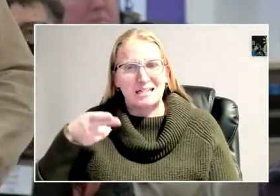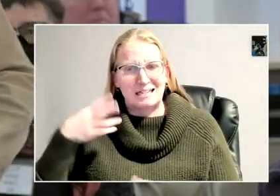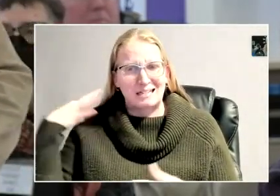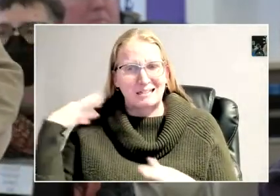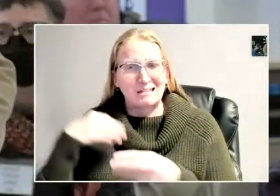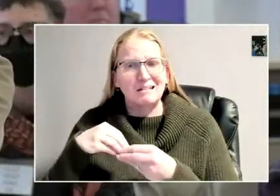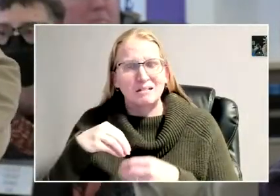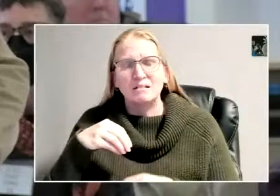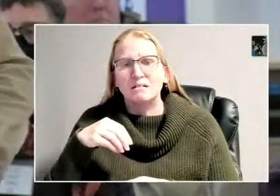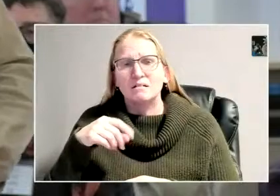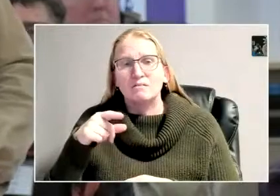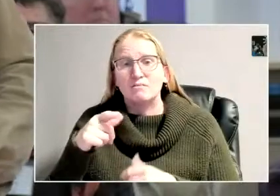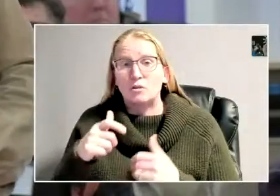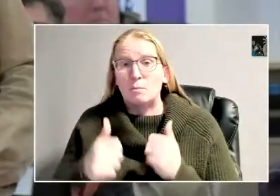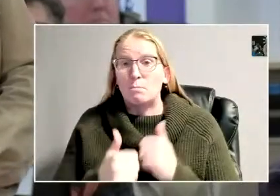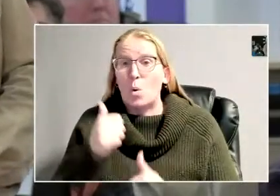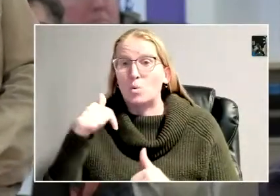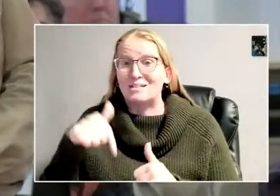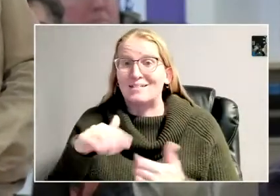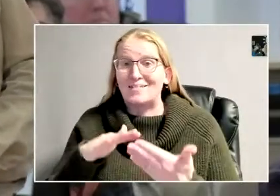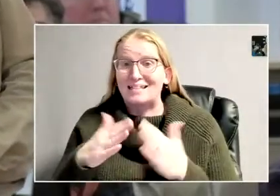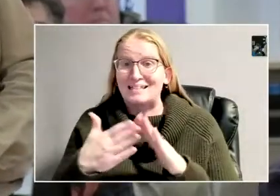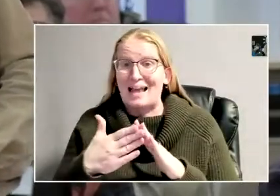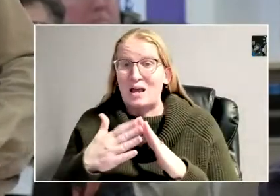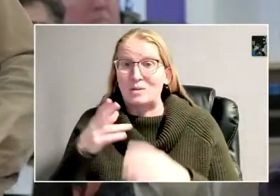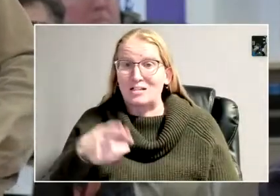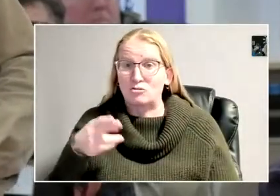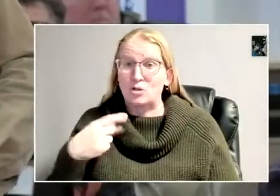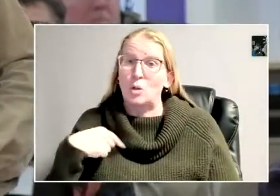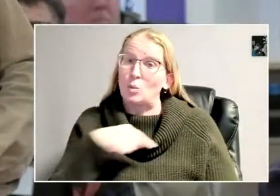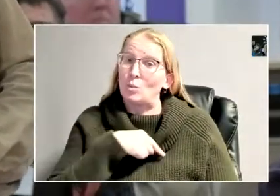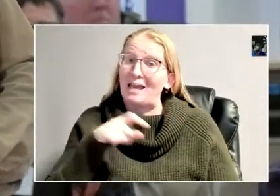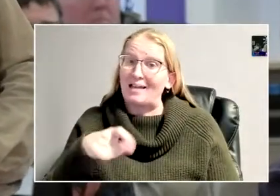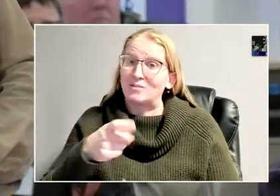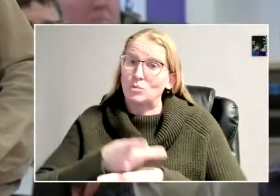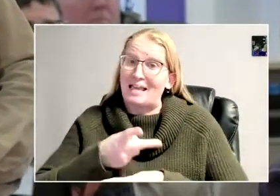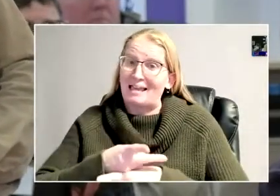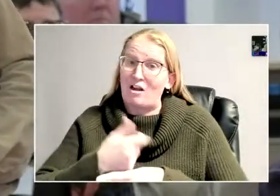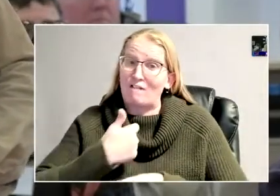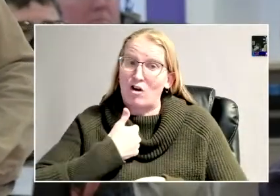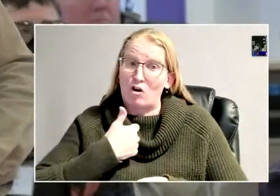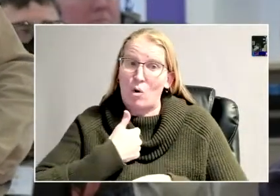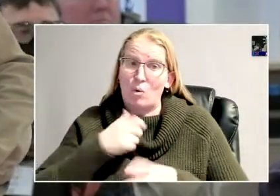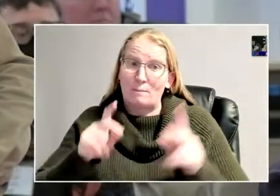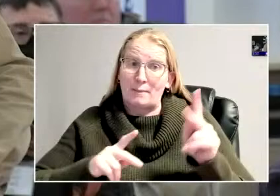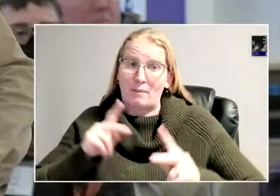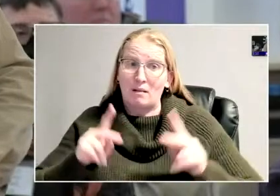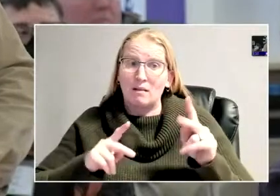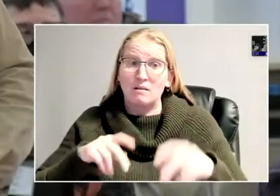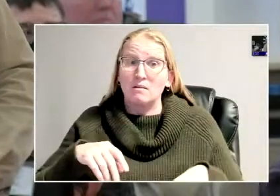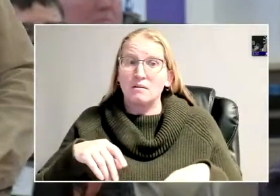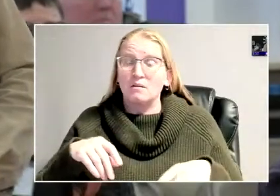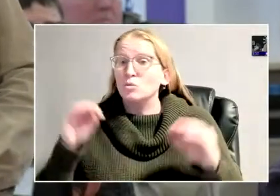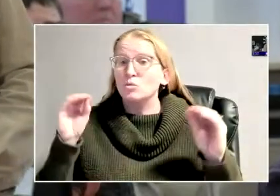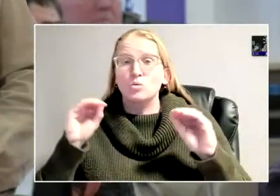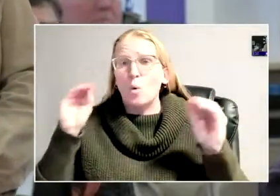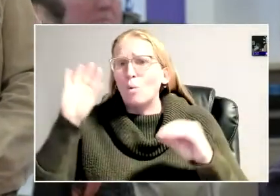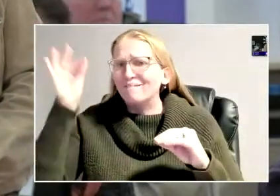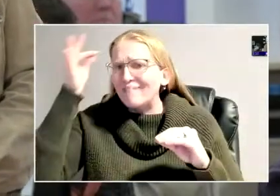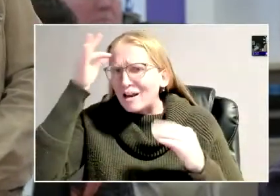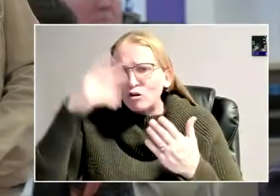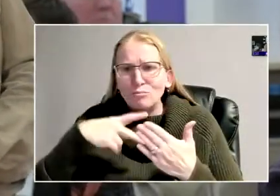history it had to take care of its own there were no federal programs there were no